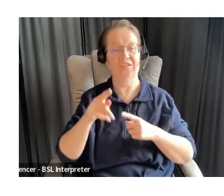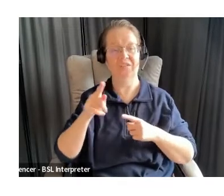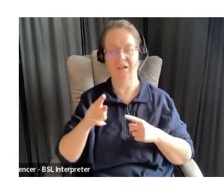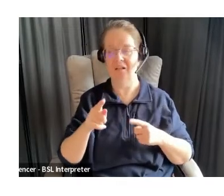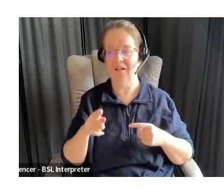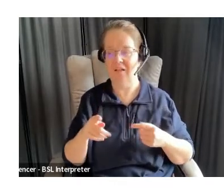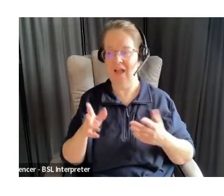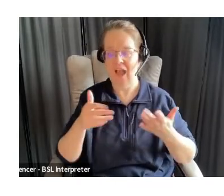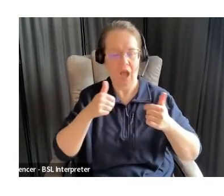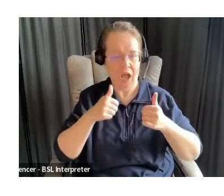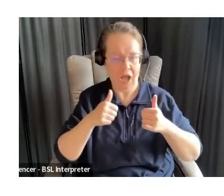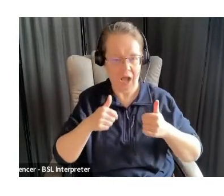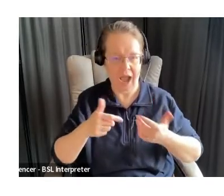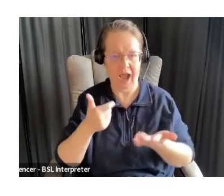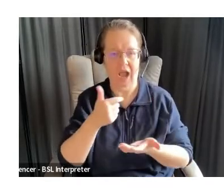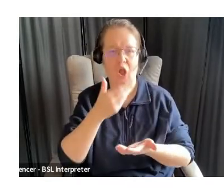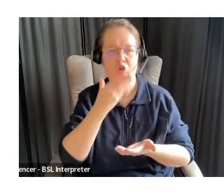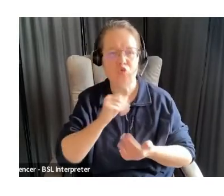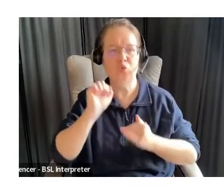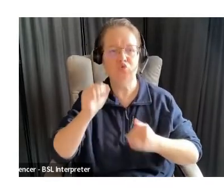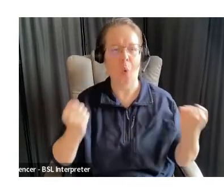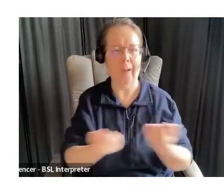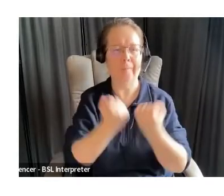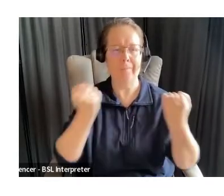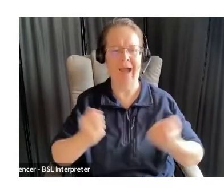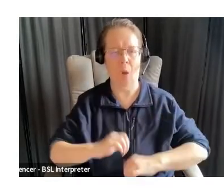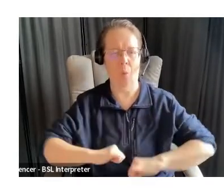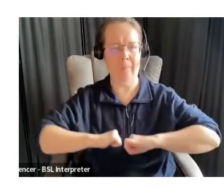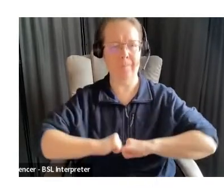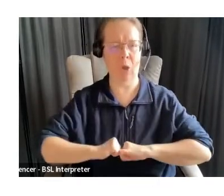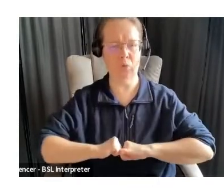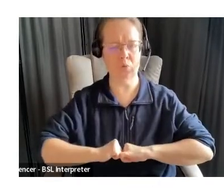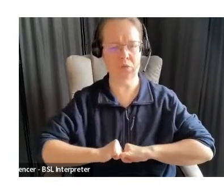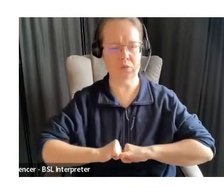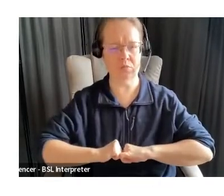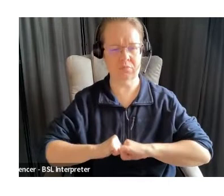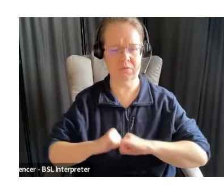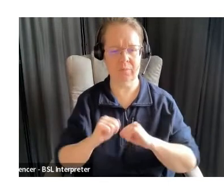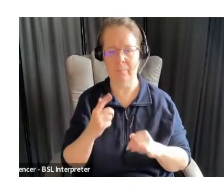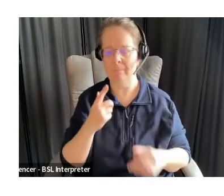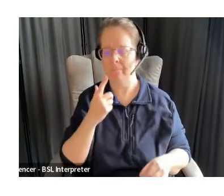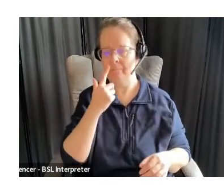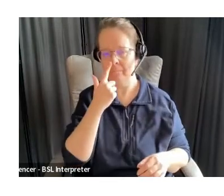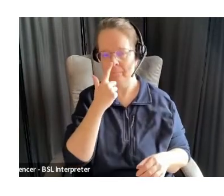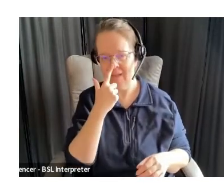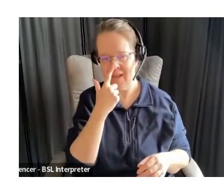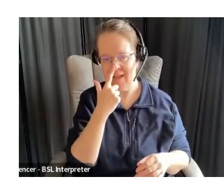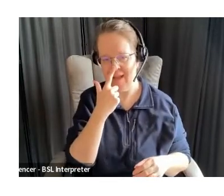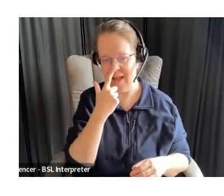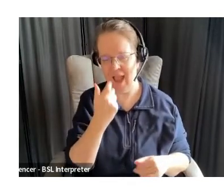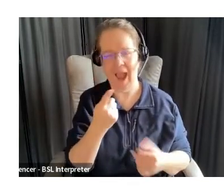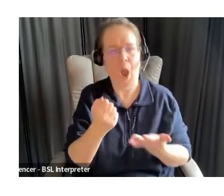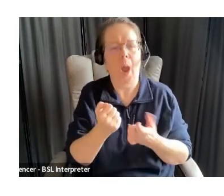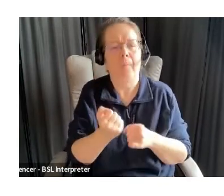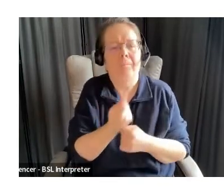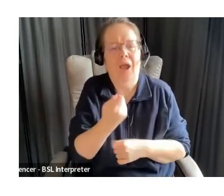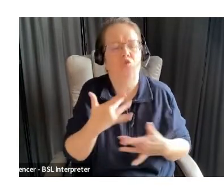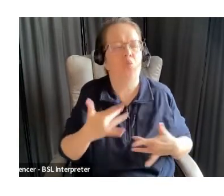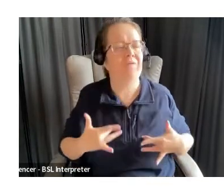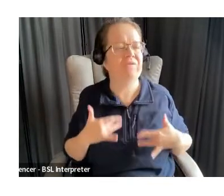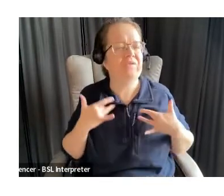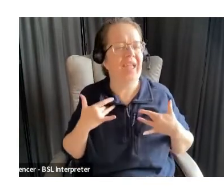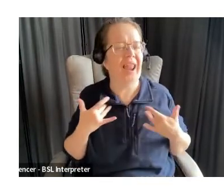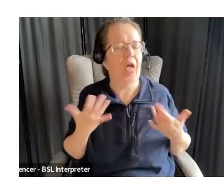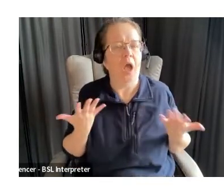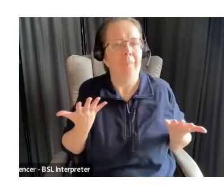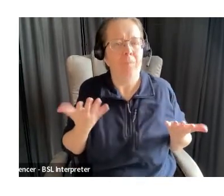that higher power pose, get into that pose, and it can just make you feel that little